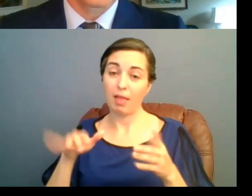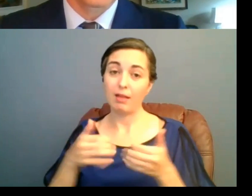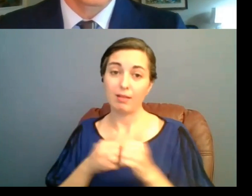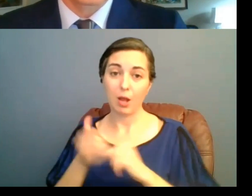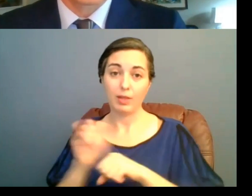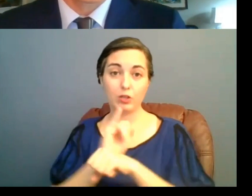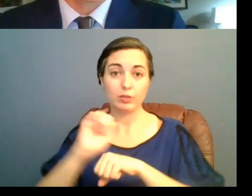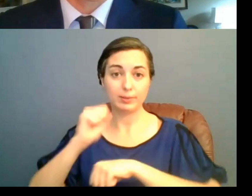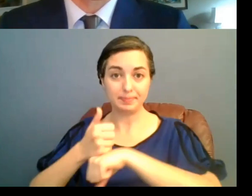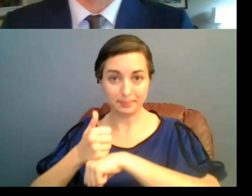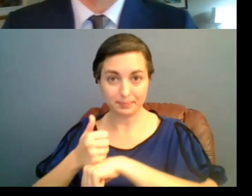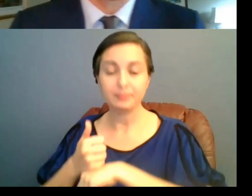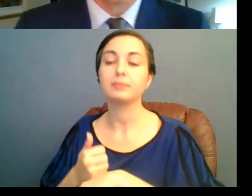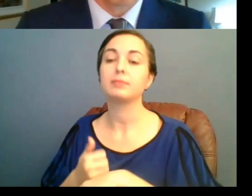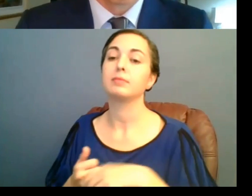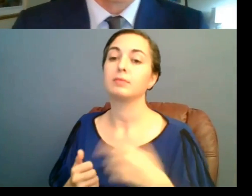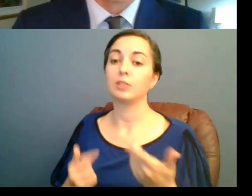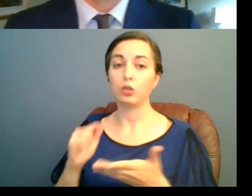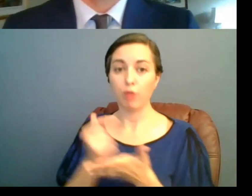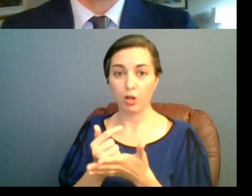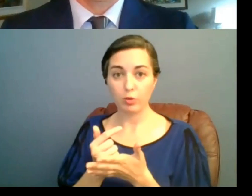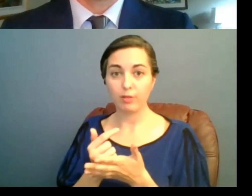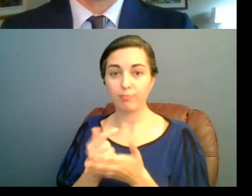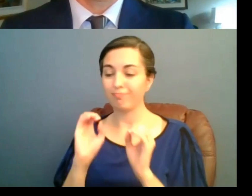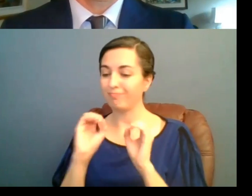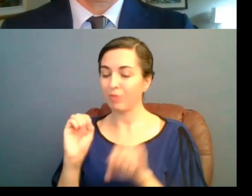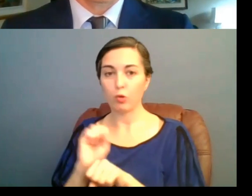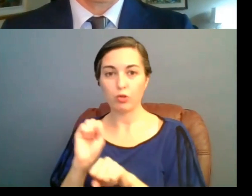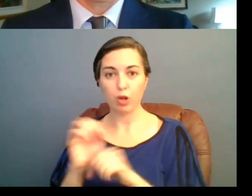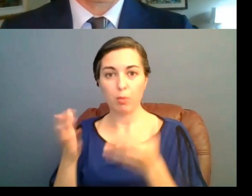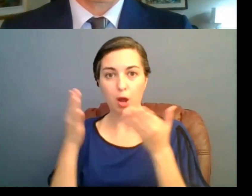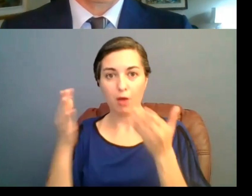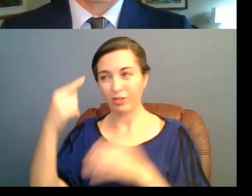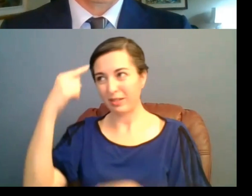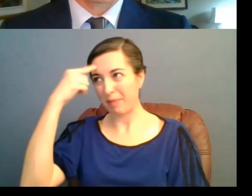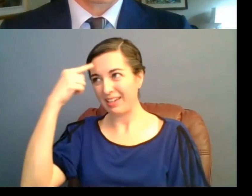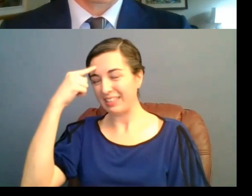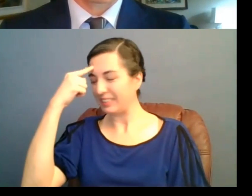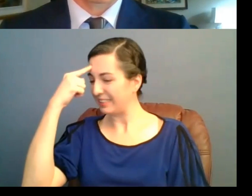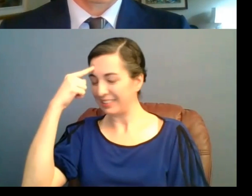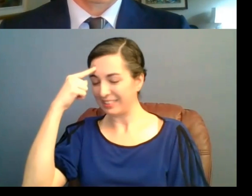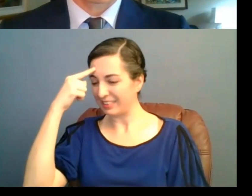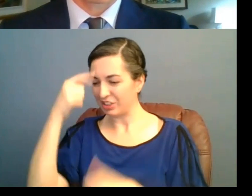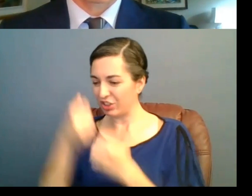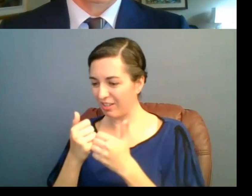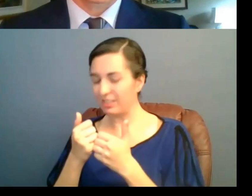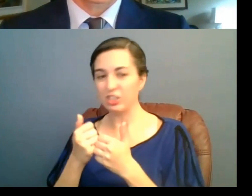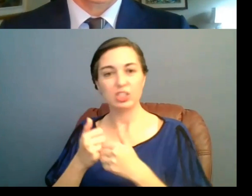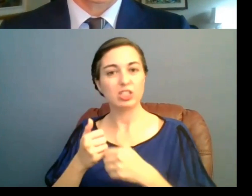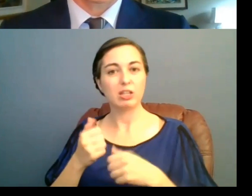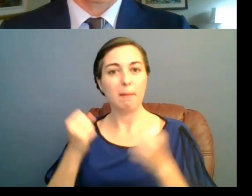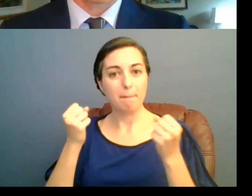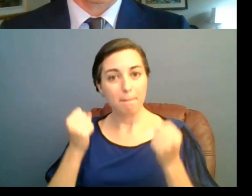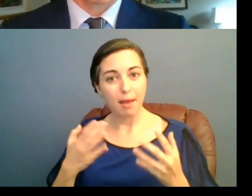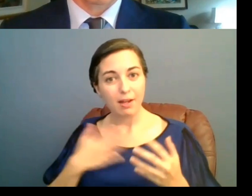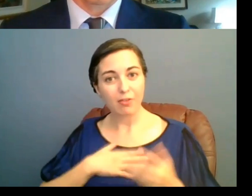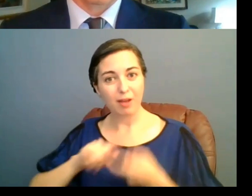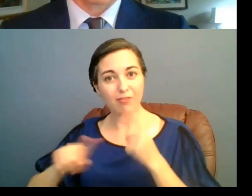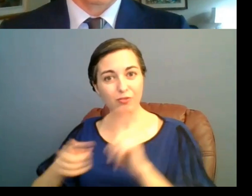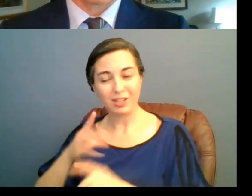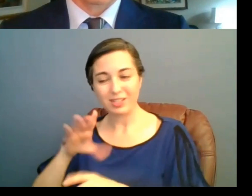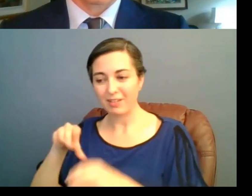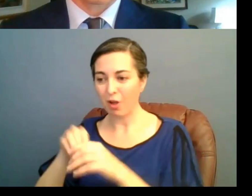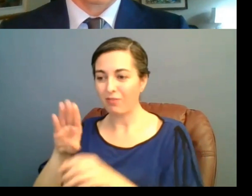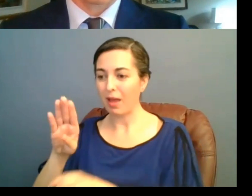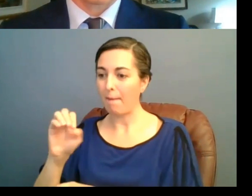So when I graduated without a job, which was mentally very difficult because a lot of my friends are in iBanking making 6-figure